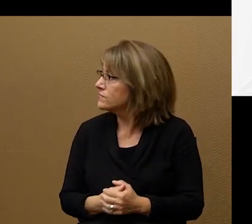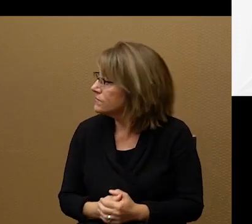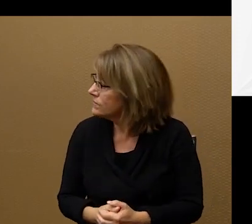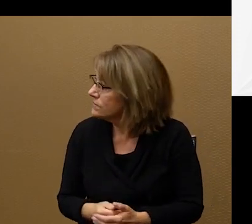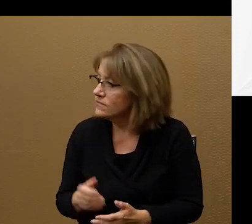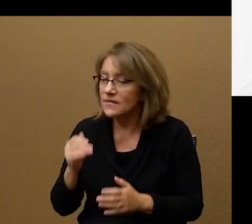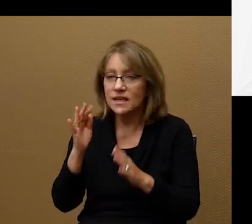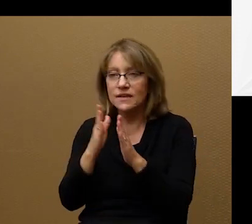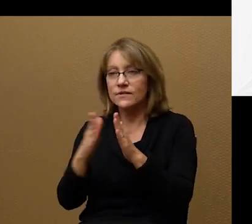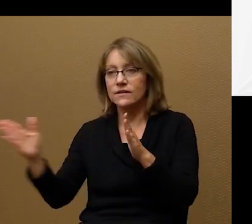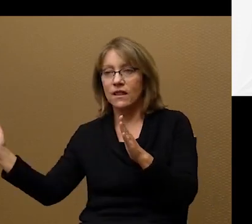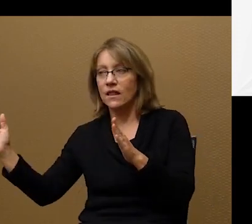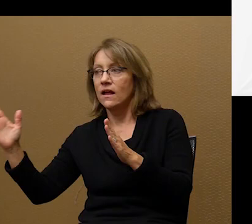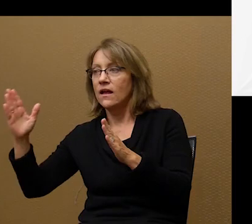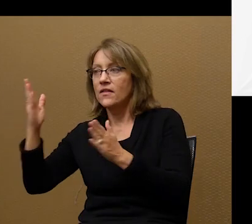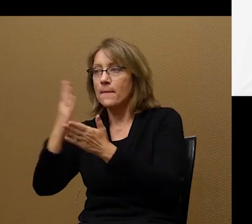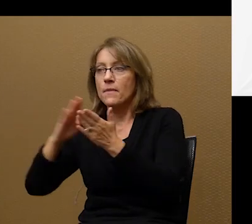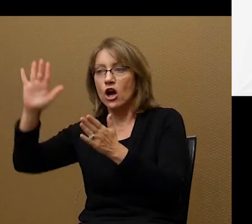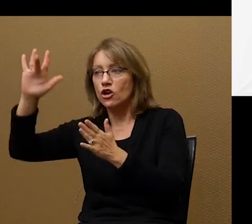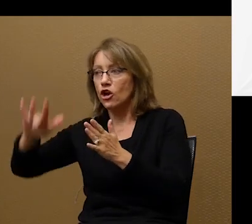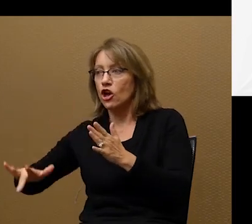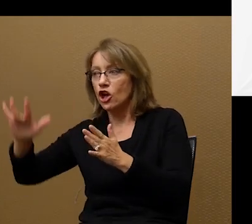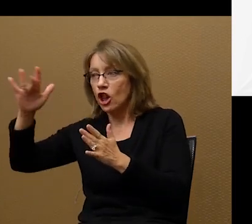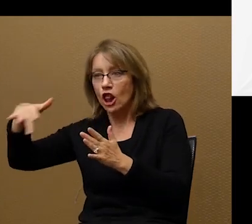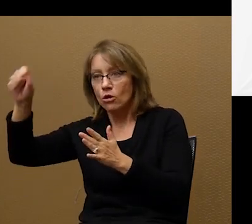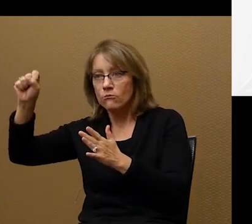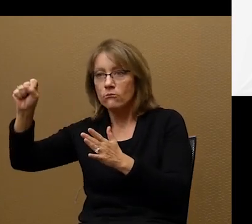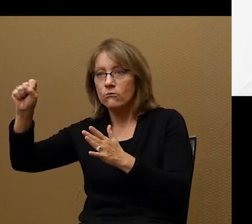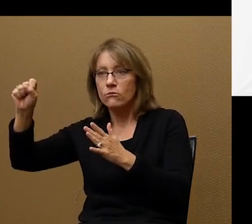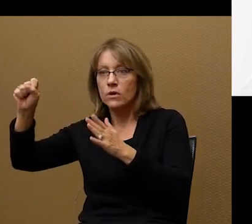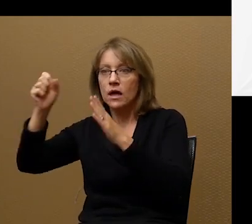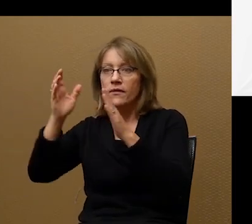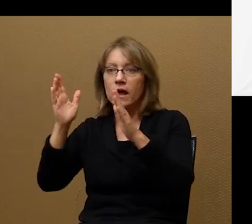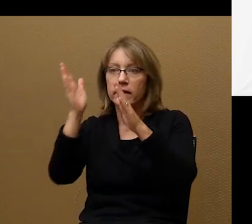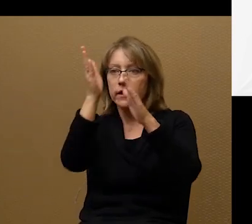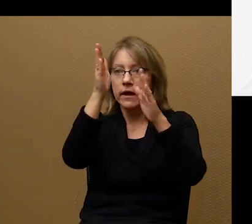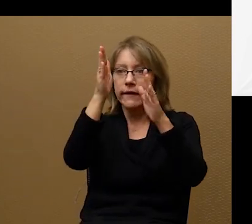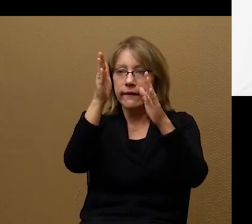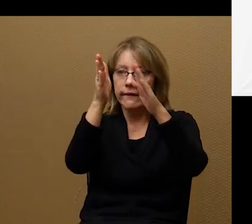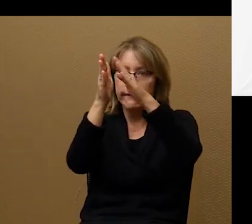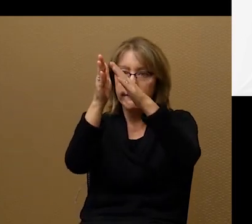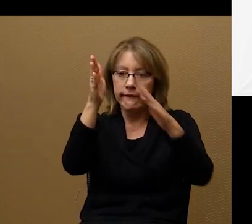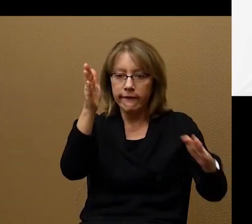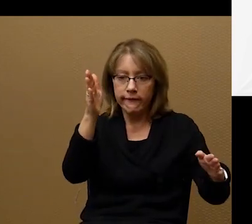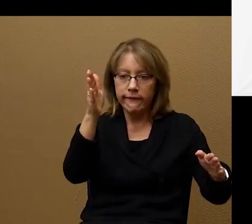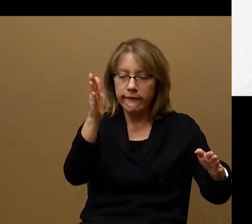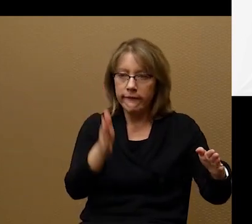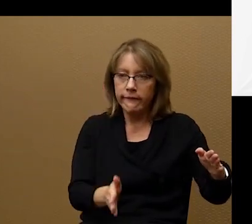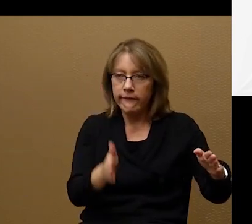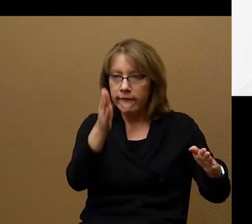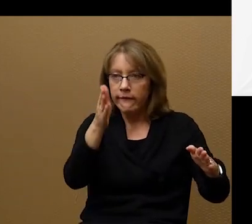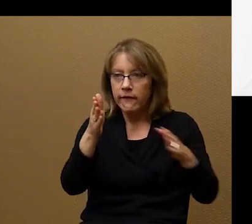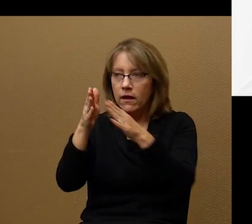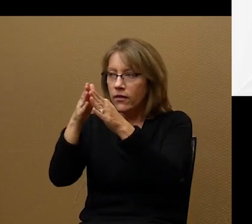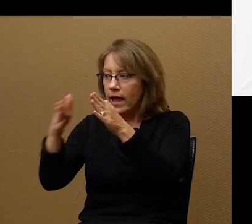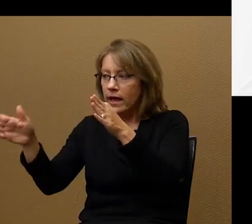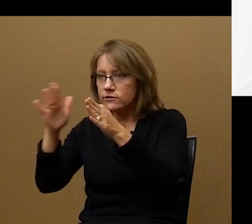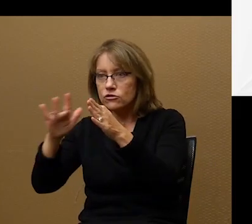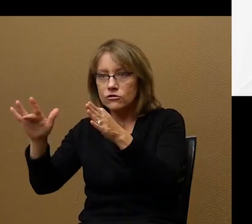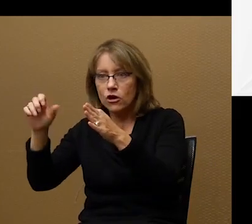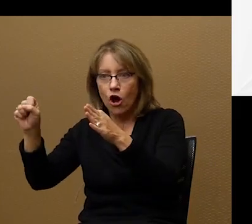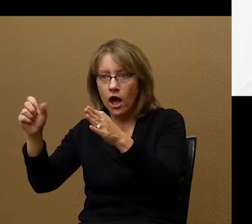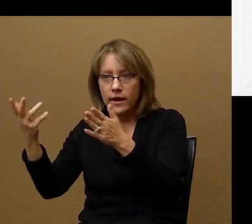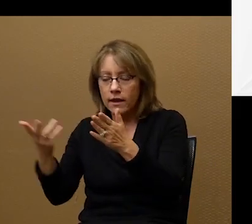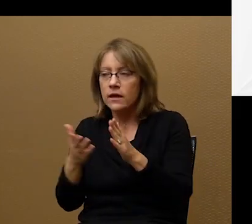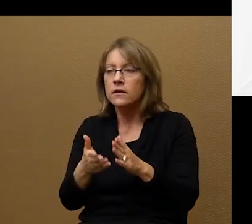is gone, the whole pyramid's going to be a little tilted. Of typically functioning with a good